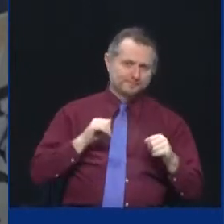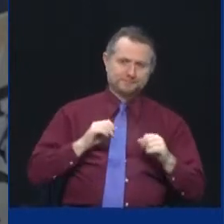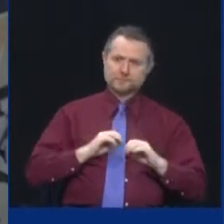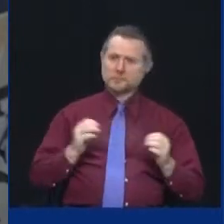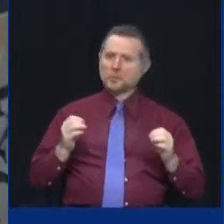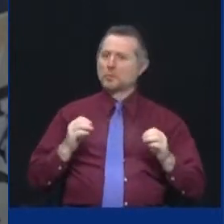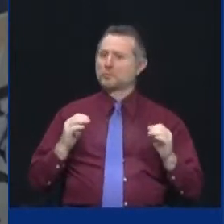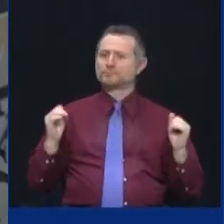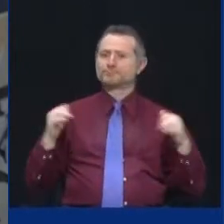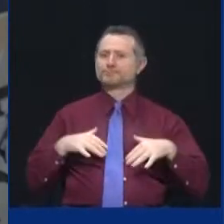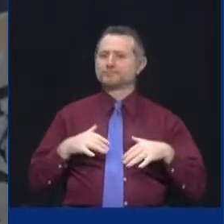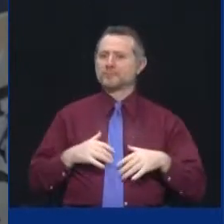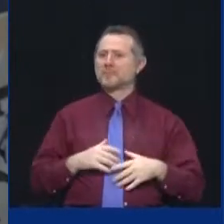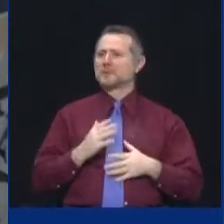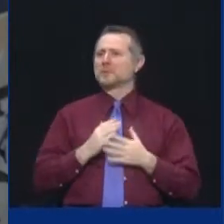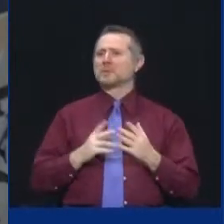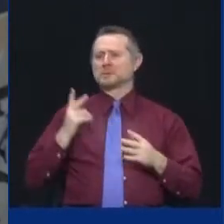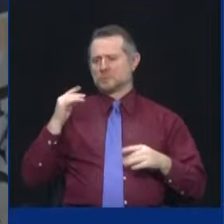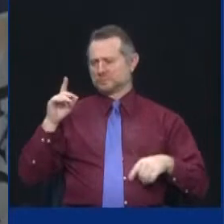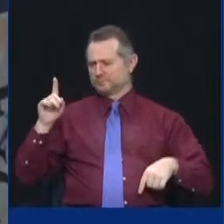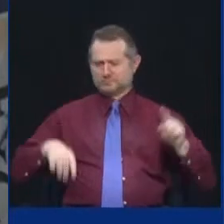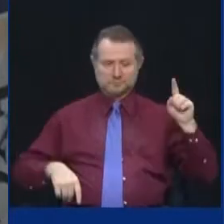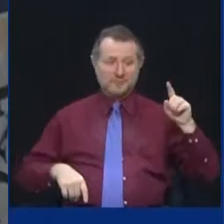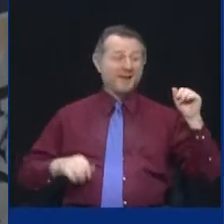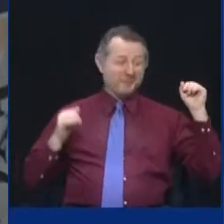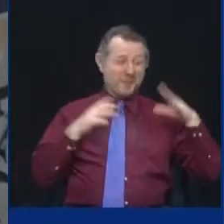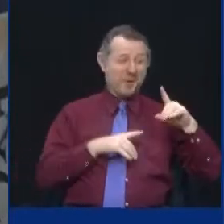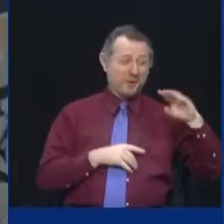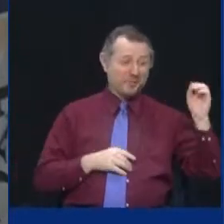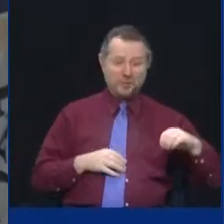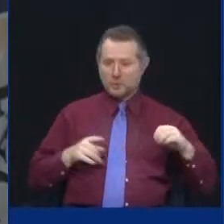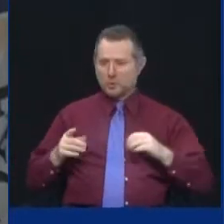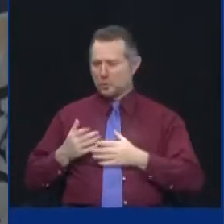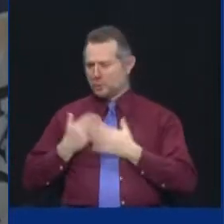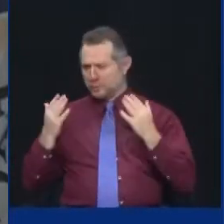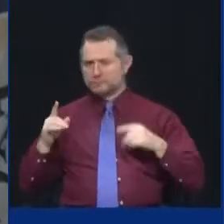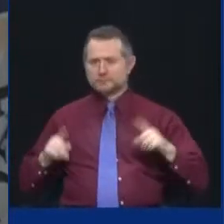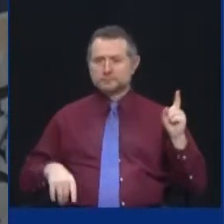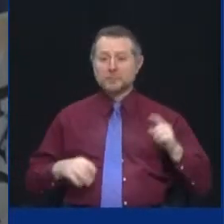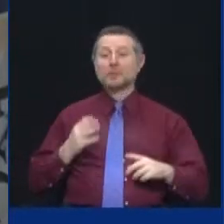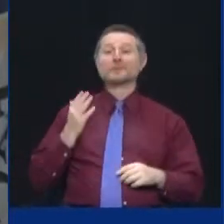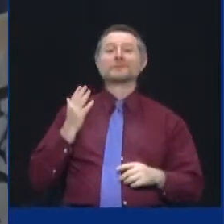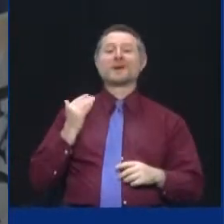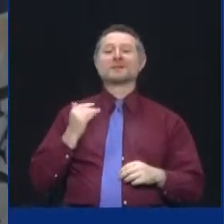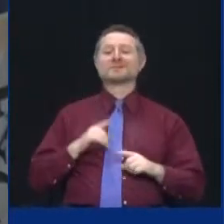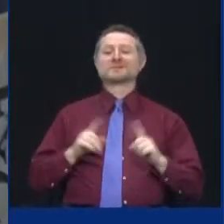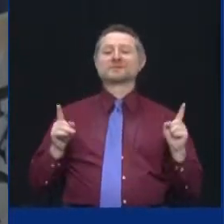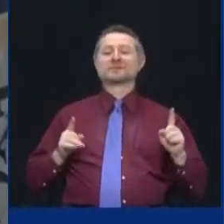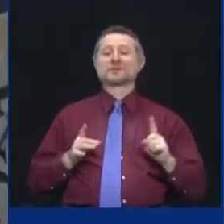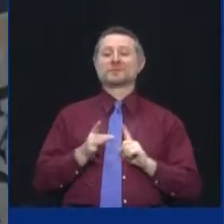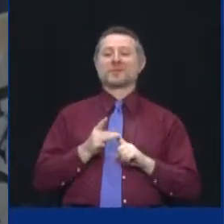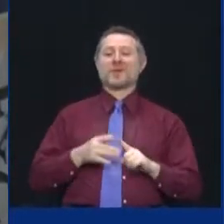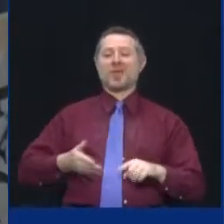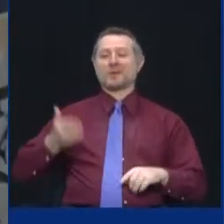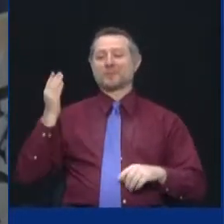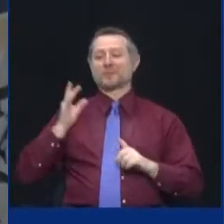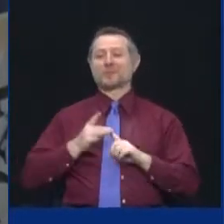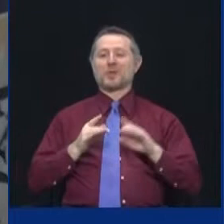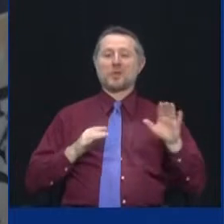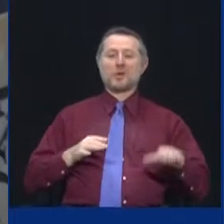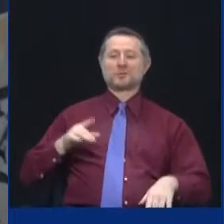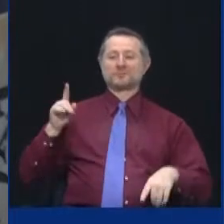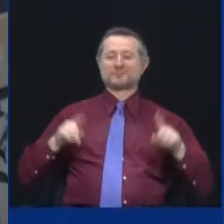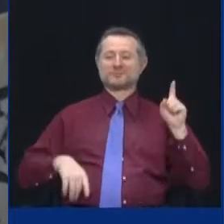Well, why the difference between states? Why the difference between positivity? We announced today a